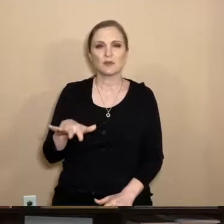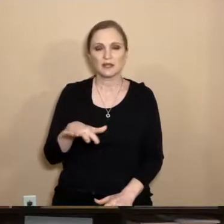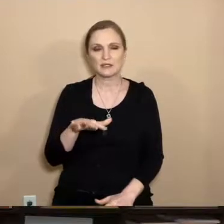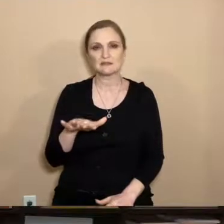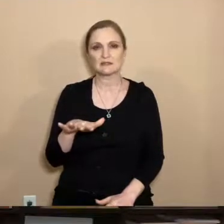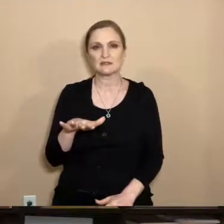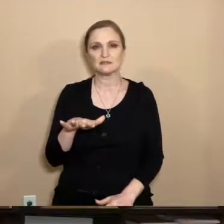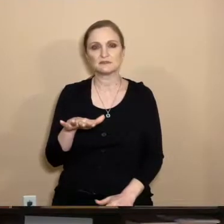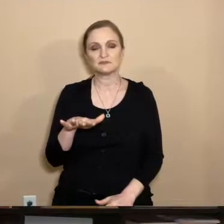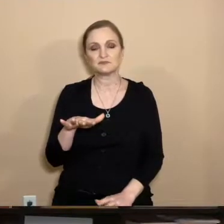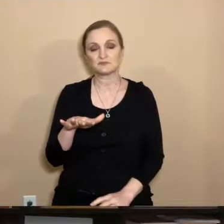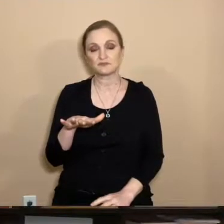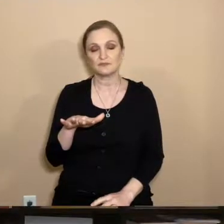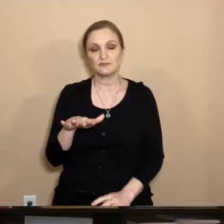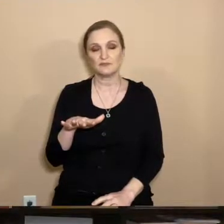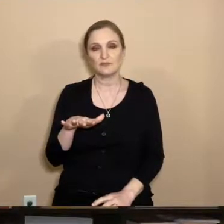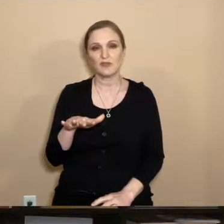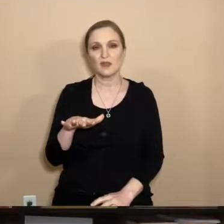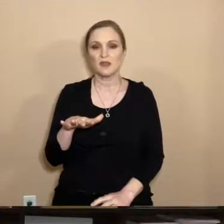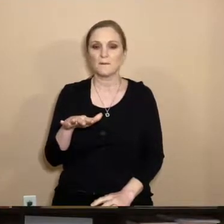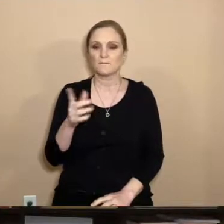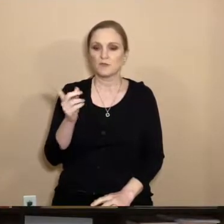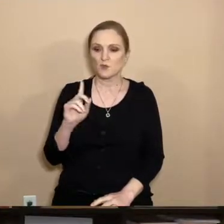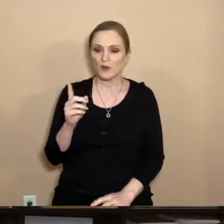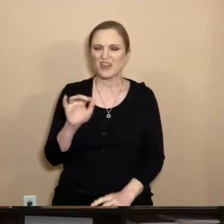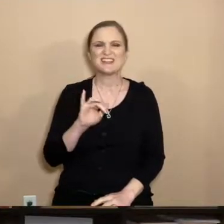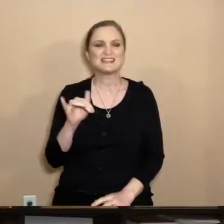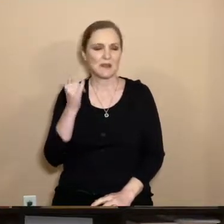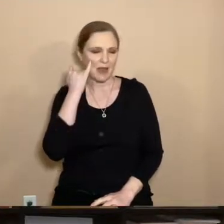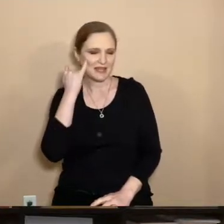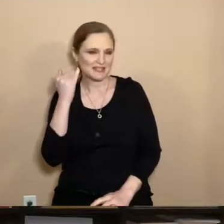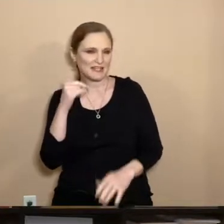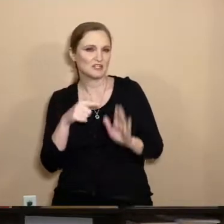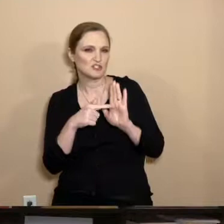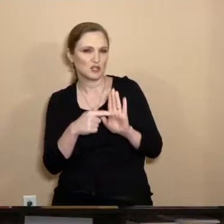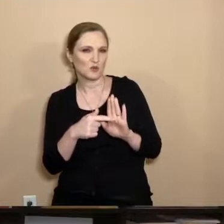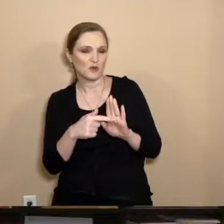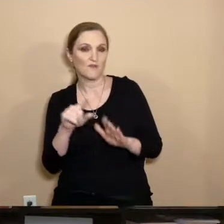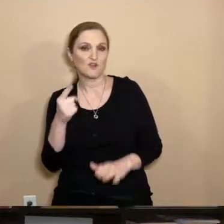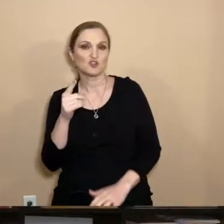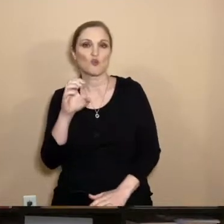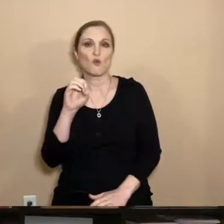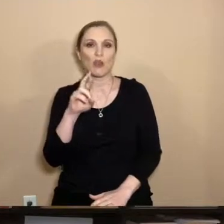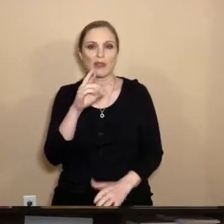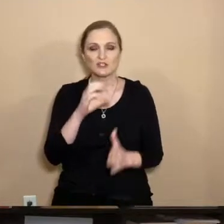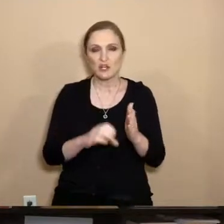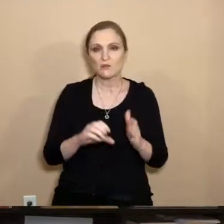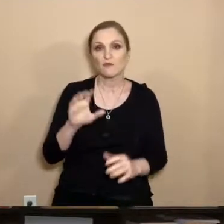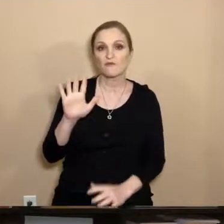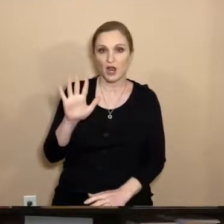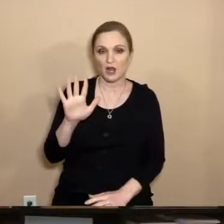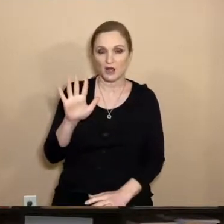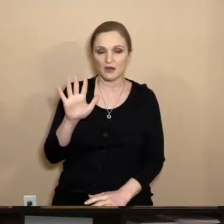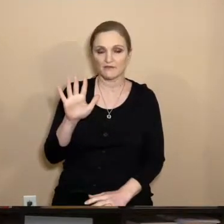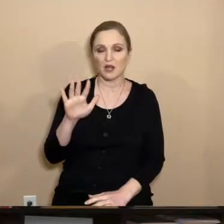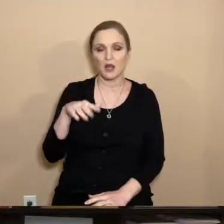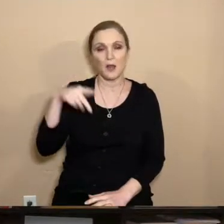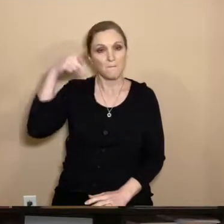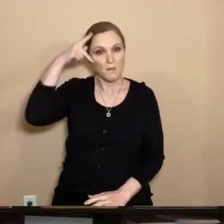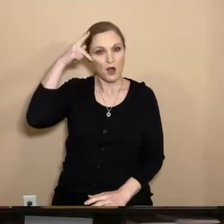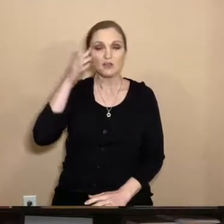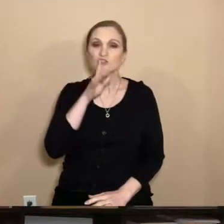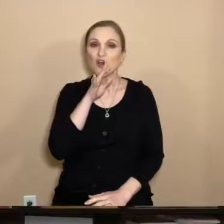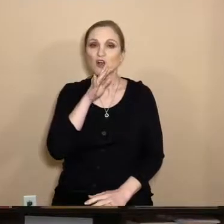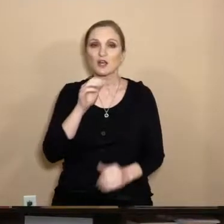that where this is, the same kind of idea is addressed. In 1 Corinthians 5, Paul is talking